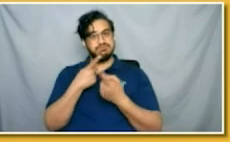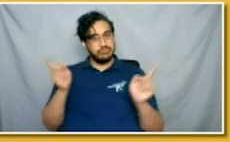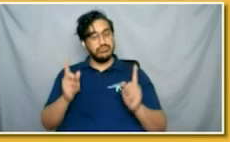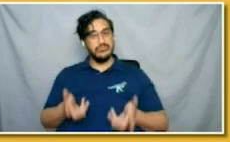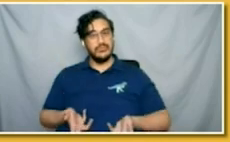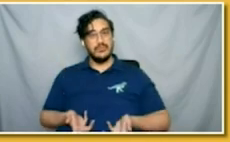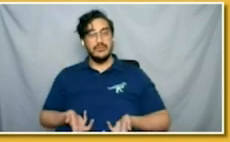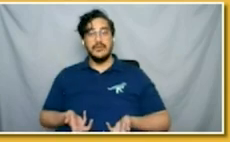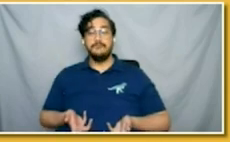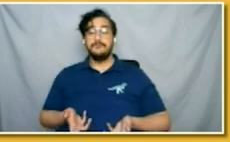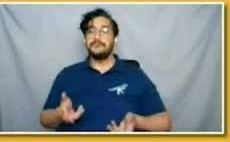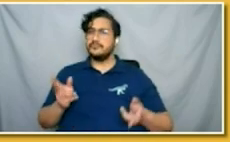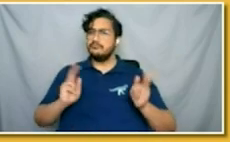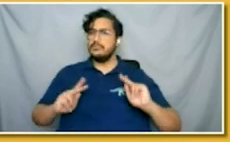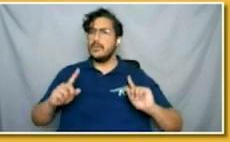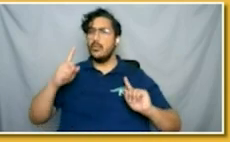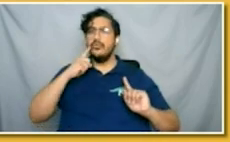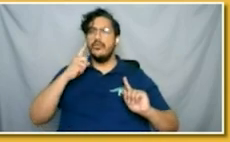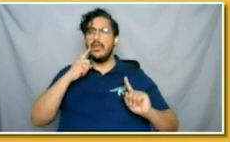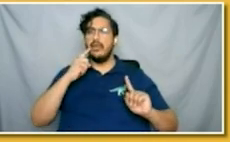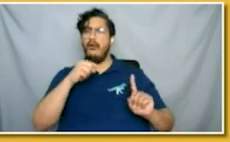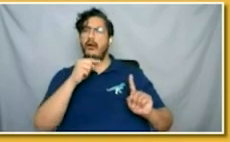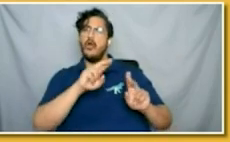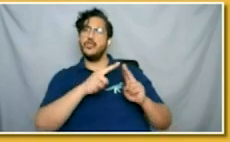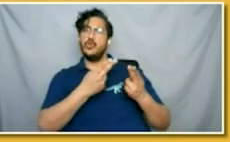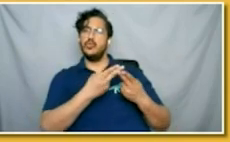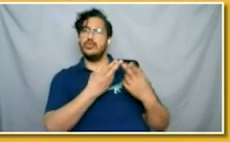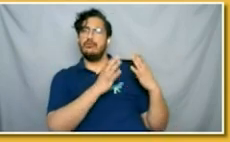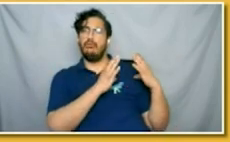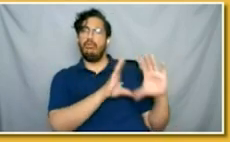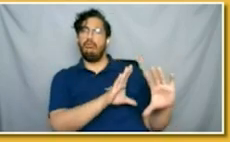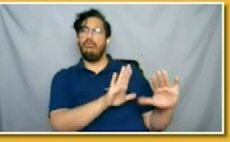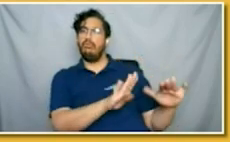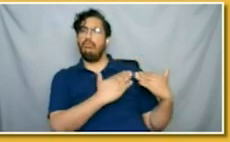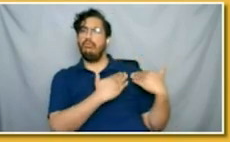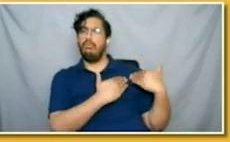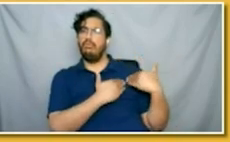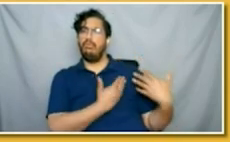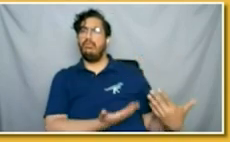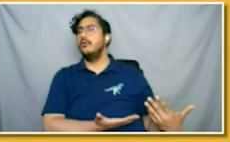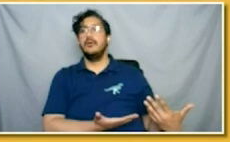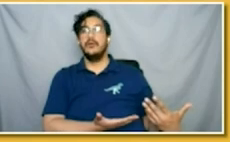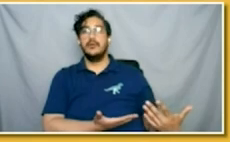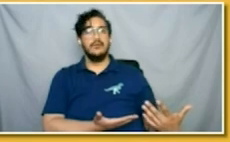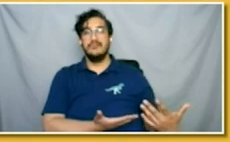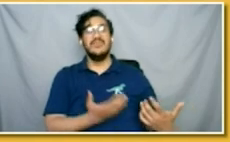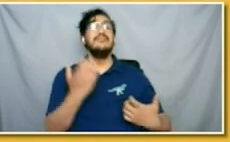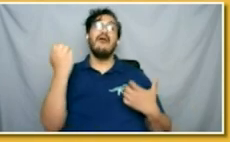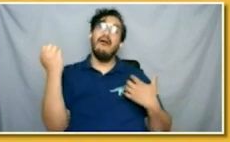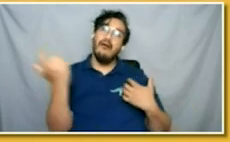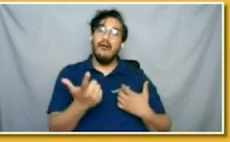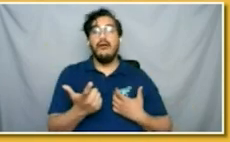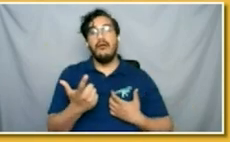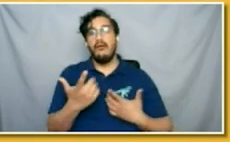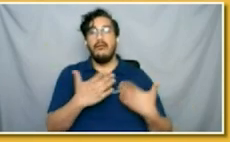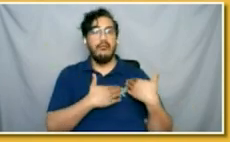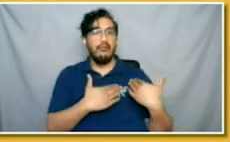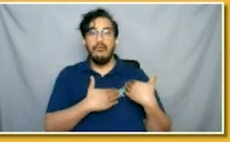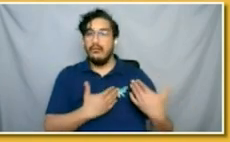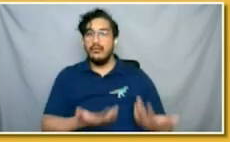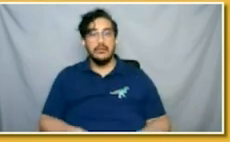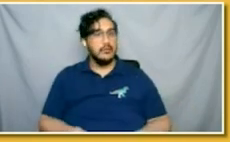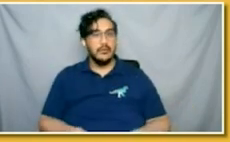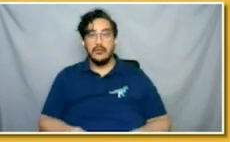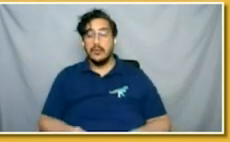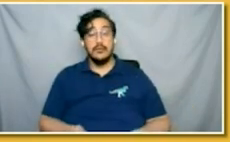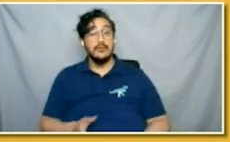job of the union steward or the union officers. It's everybody's job in a union. Because like they say, the injury